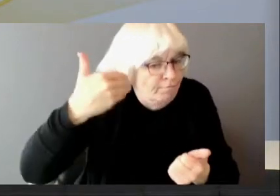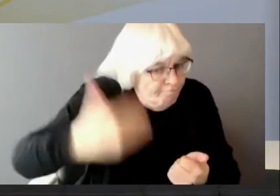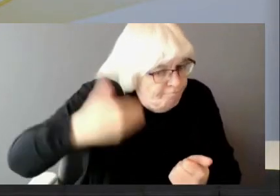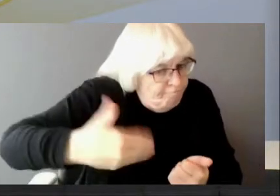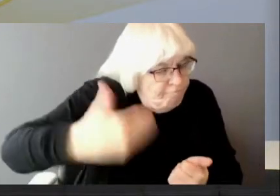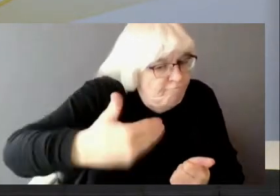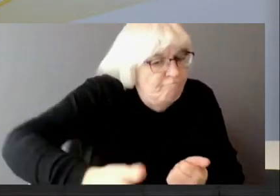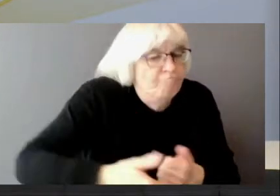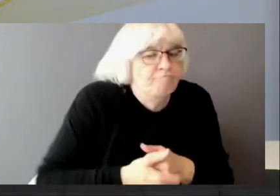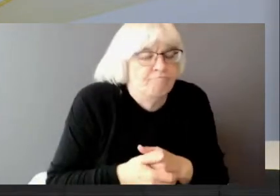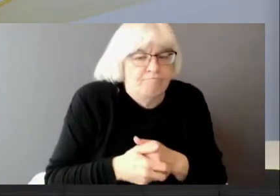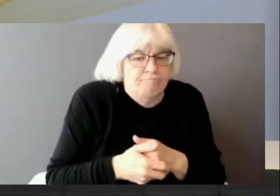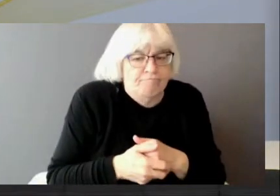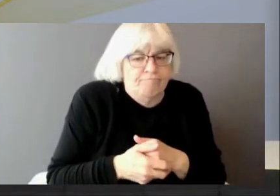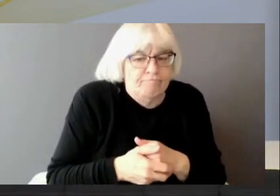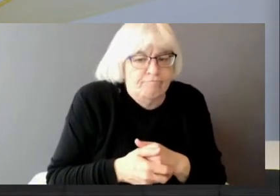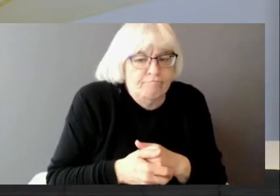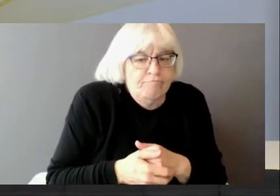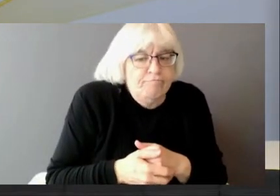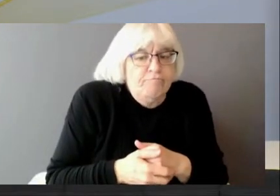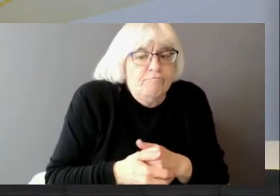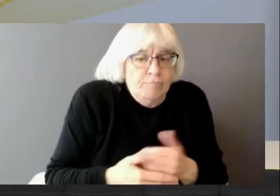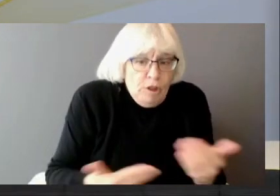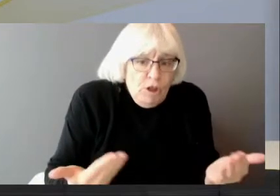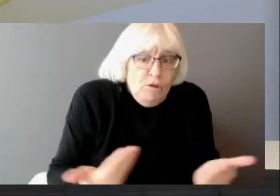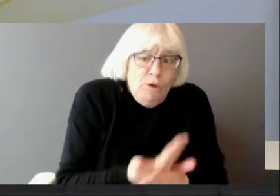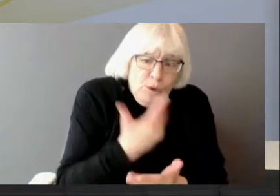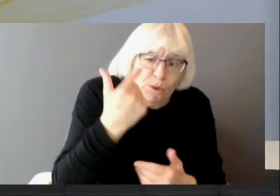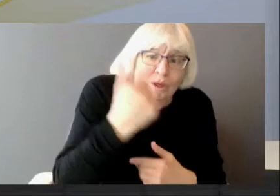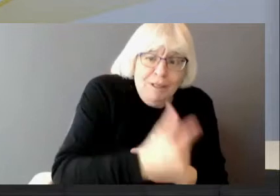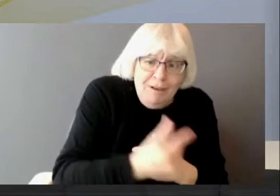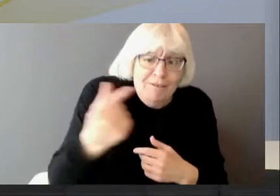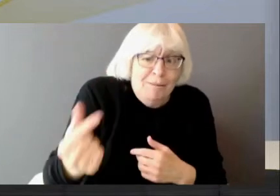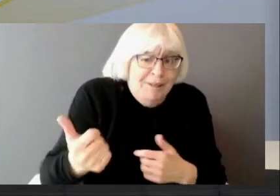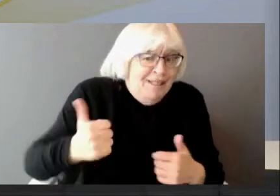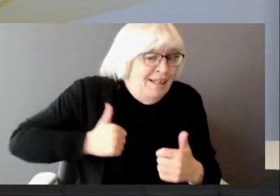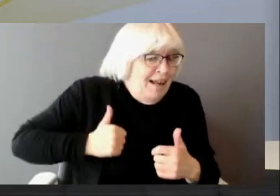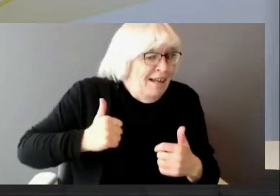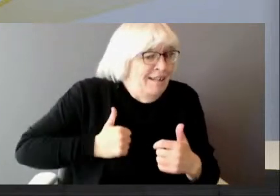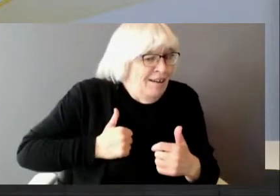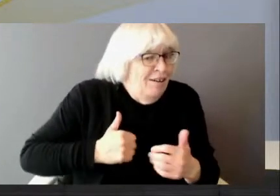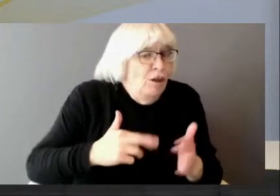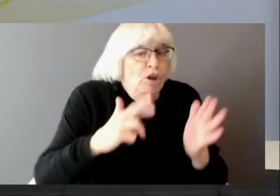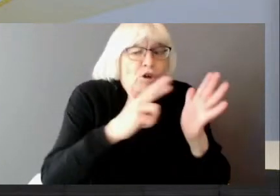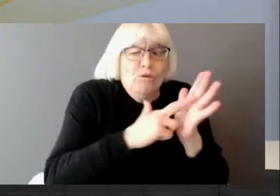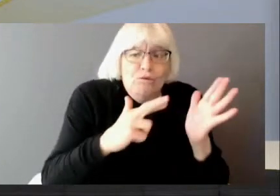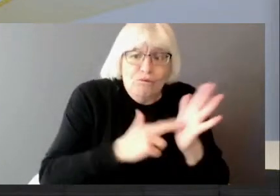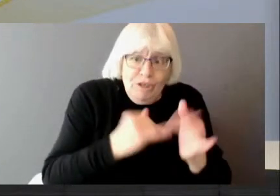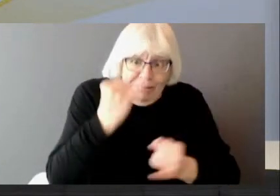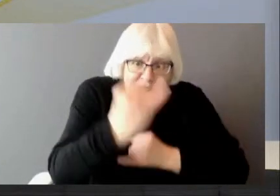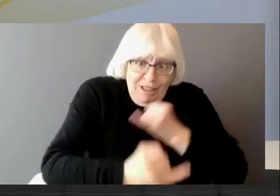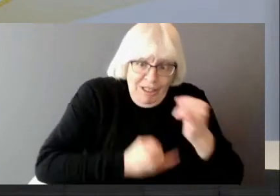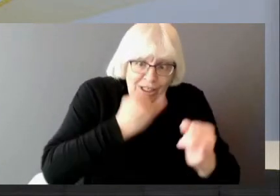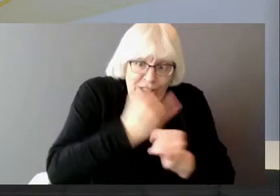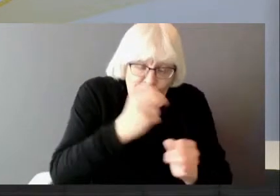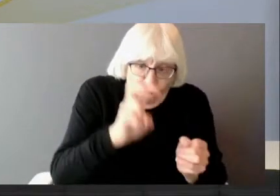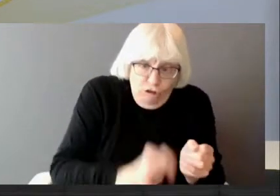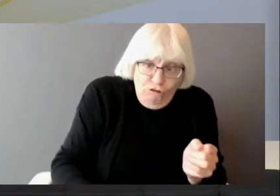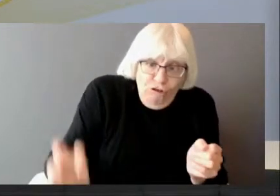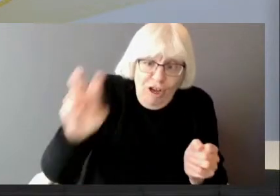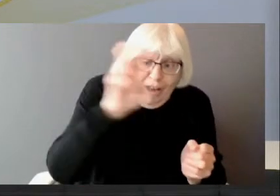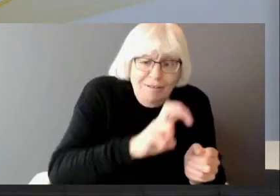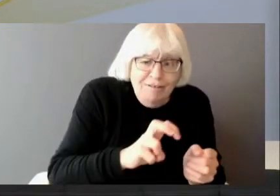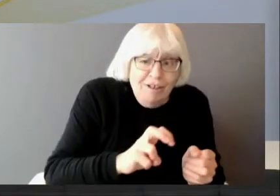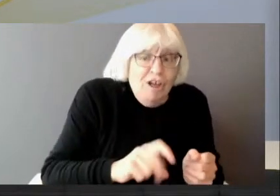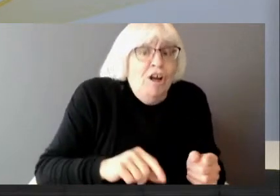Although the new Government of Canada restrictions for international travel are federally administered, I remind islanders to be aware